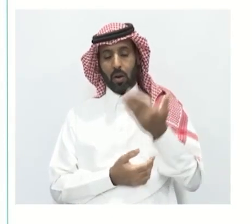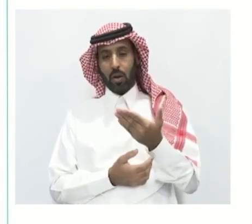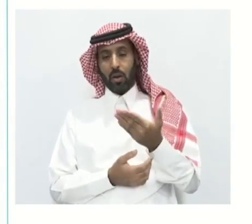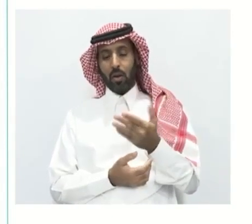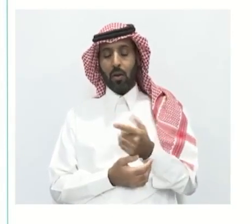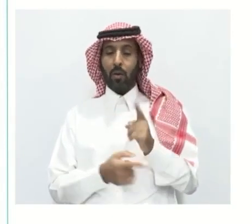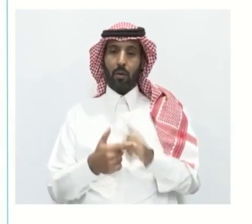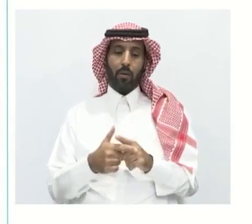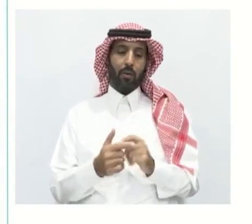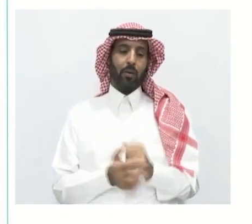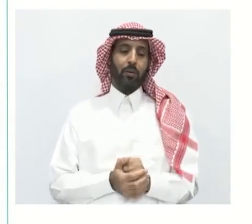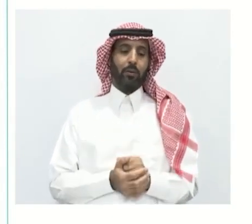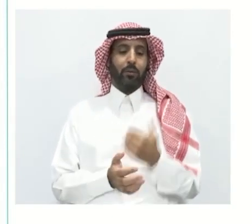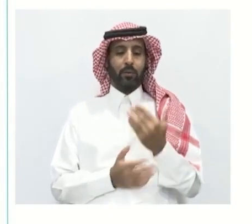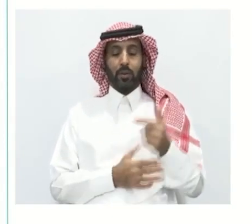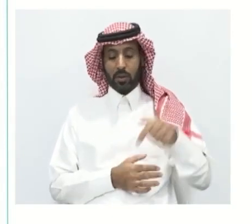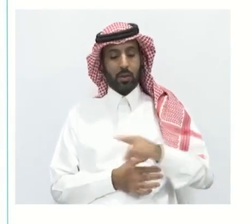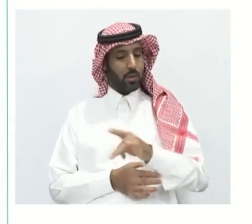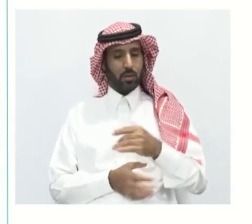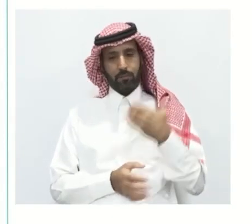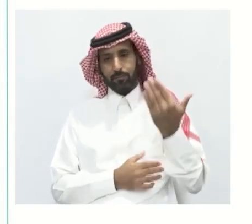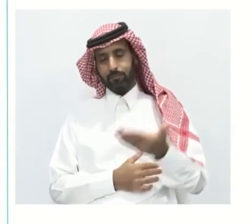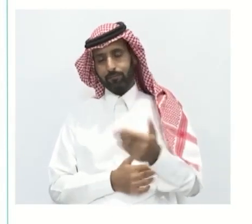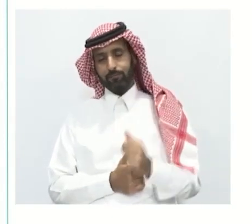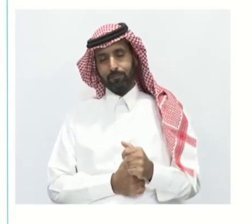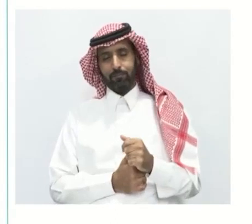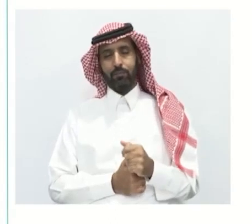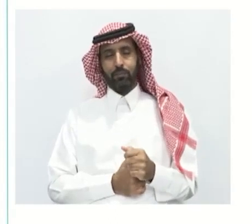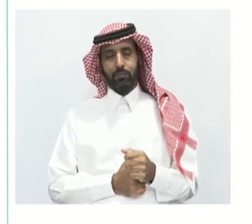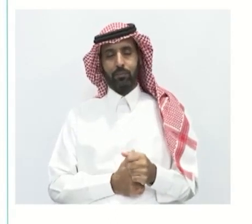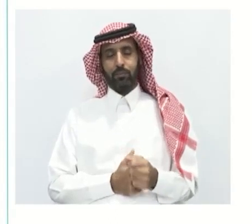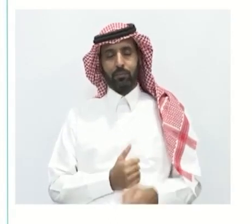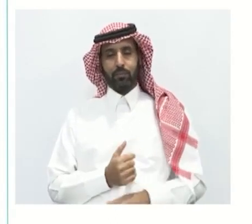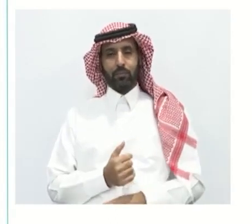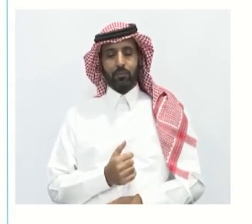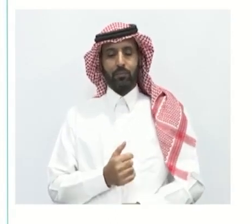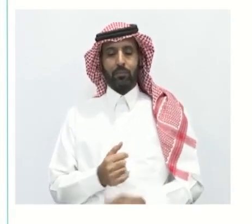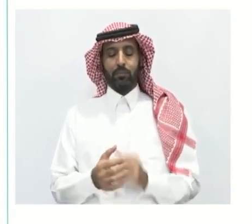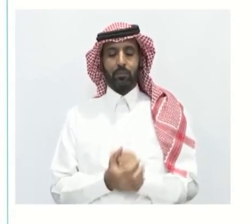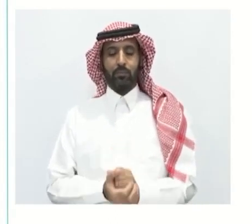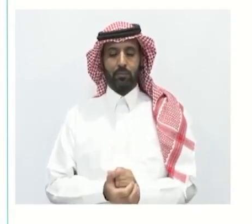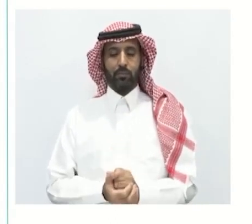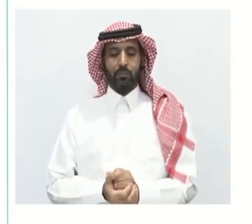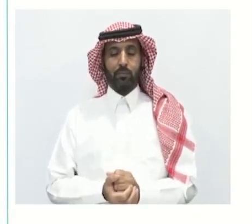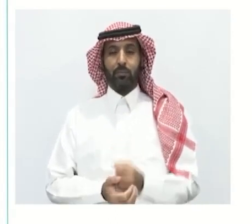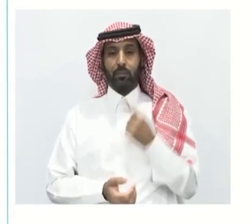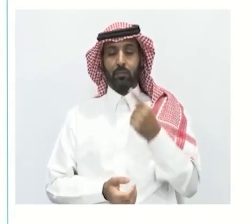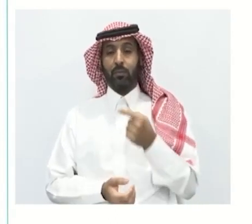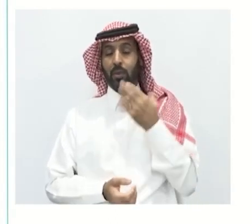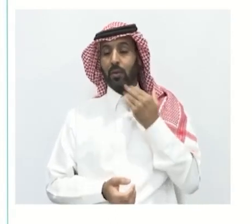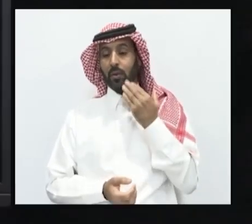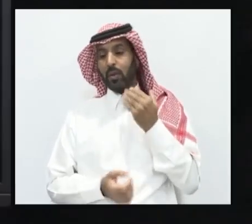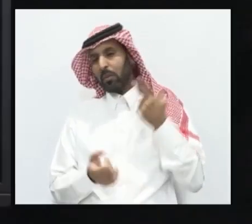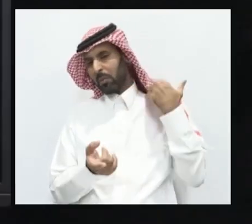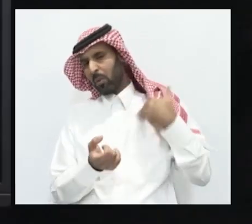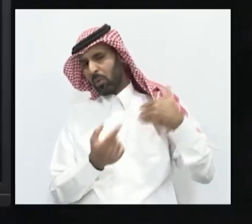we use used to plus the verb and would plus the verb to talk about past habits that are no longer true. So past